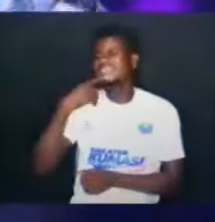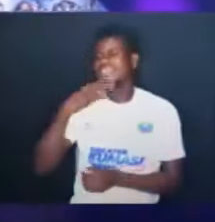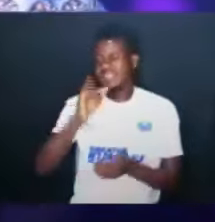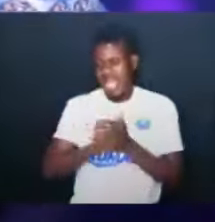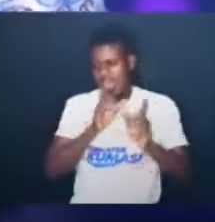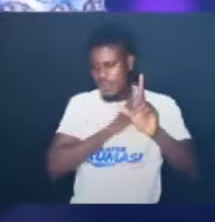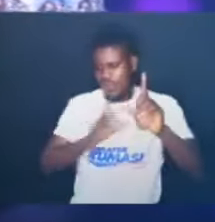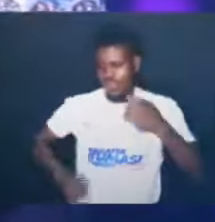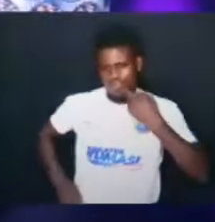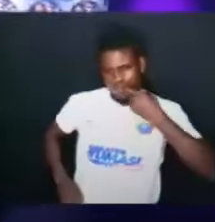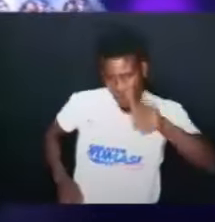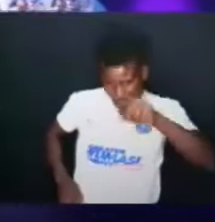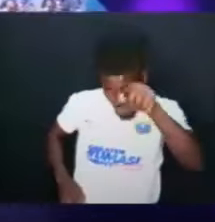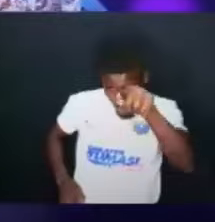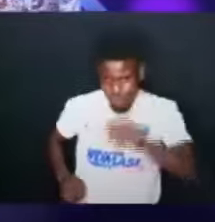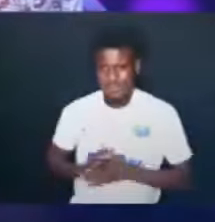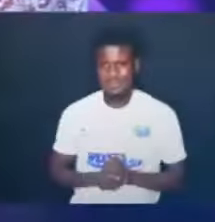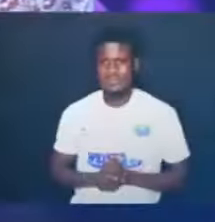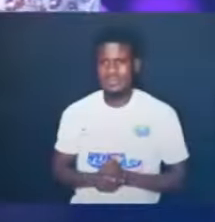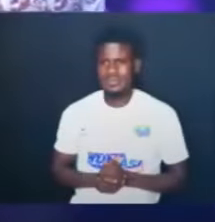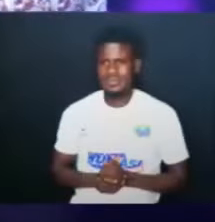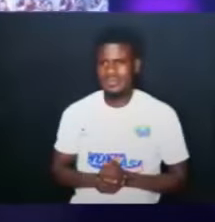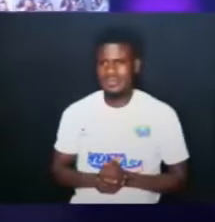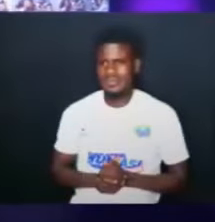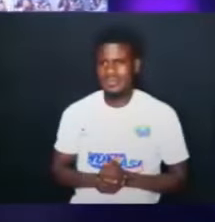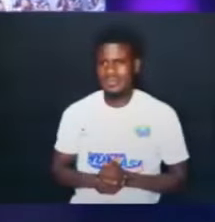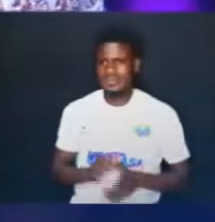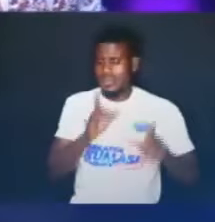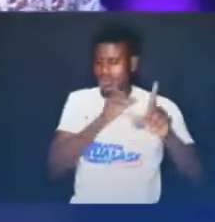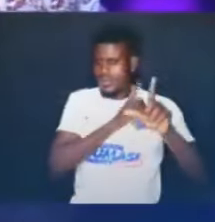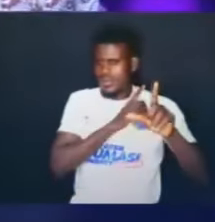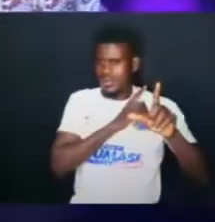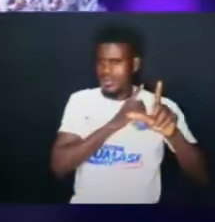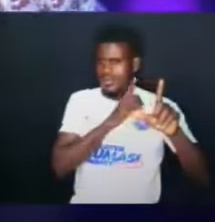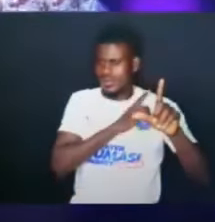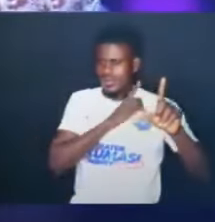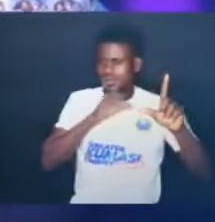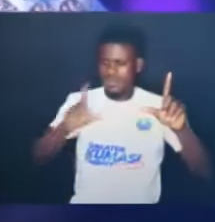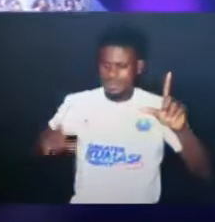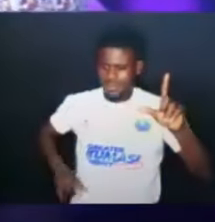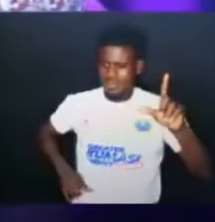you. Now the Lord commanded a lord.